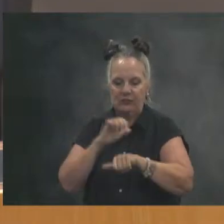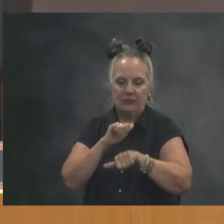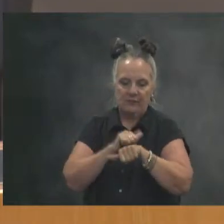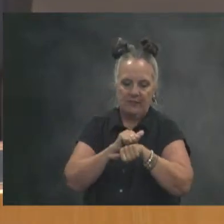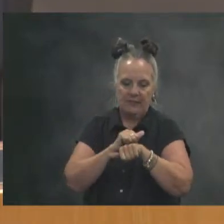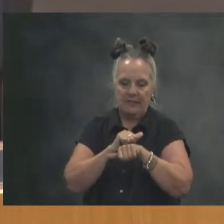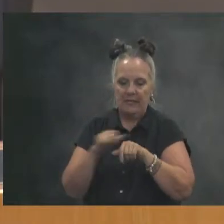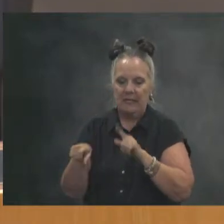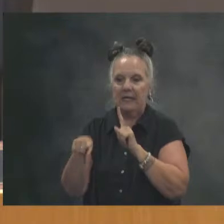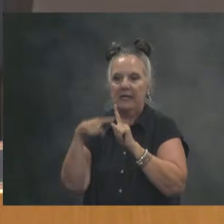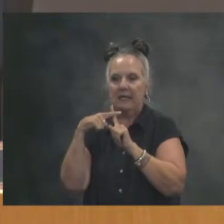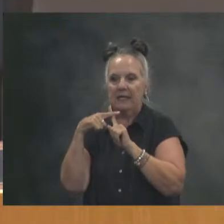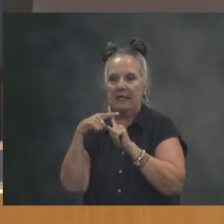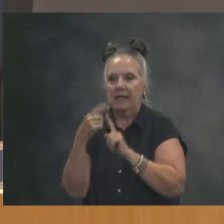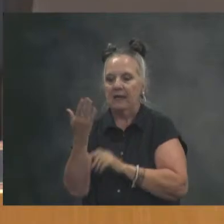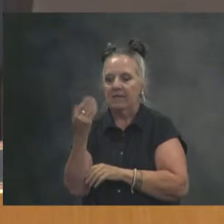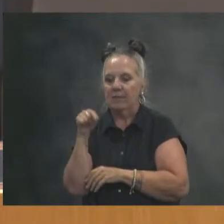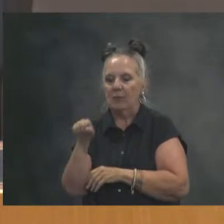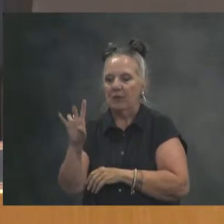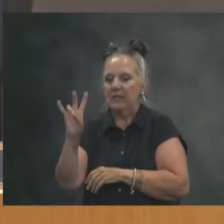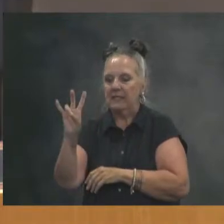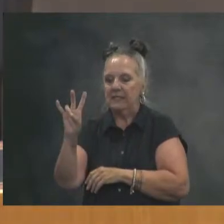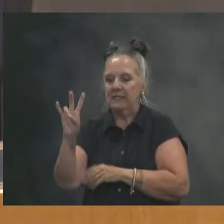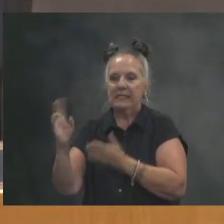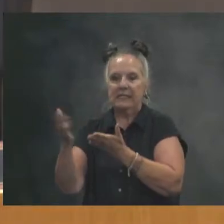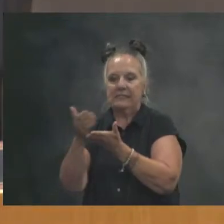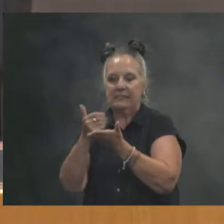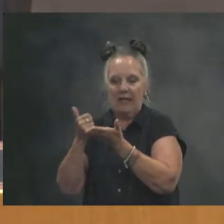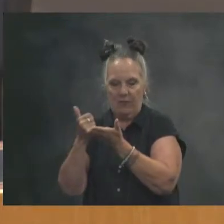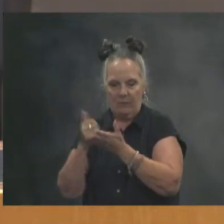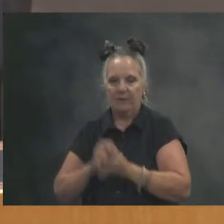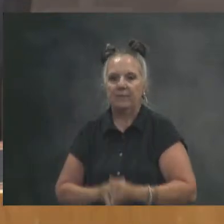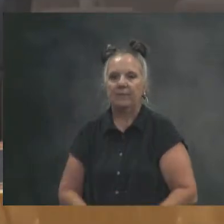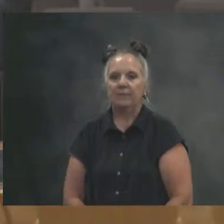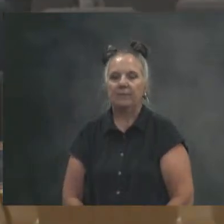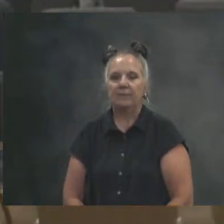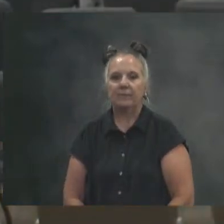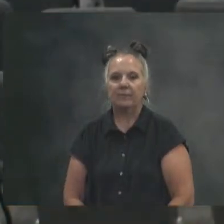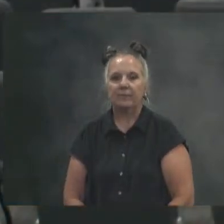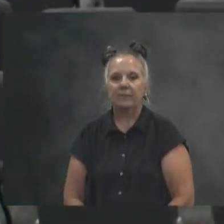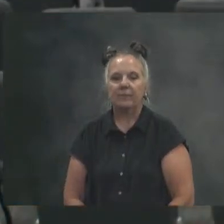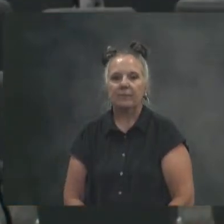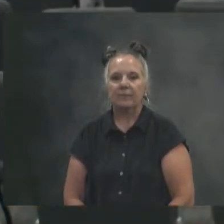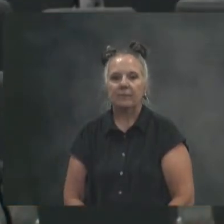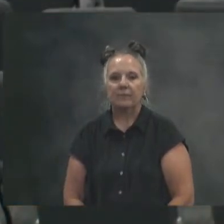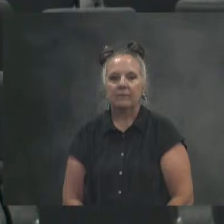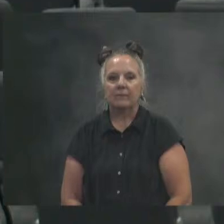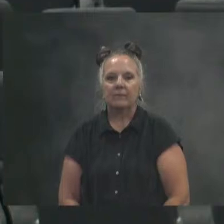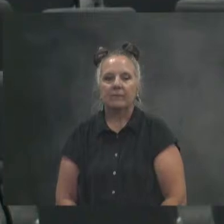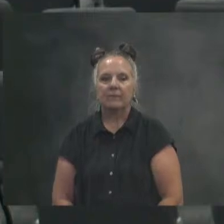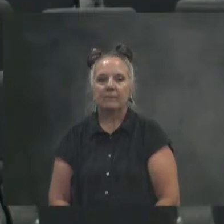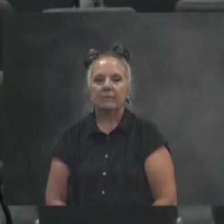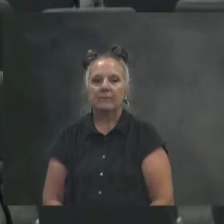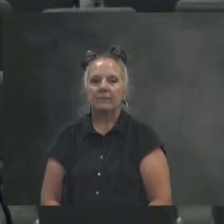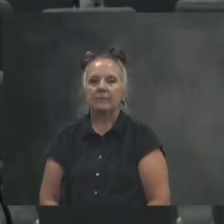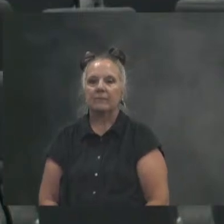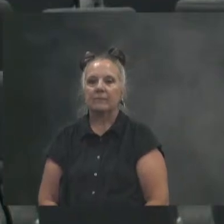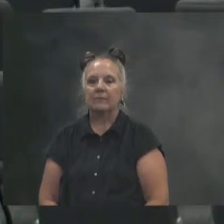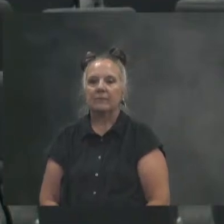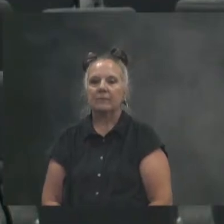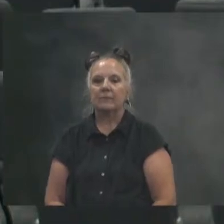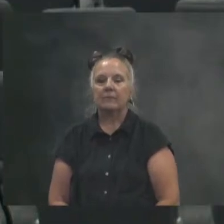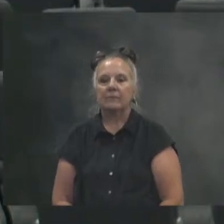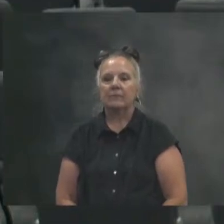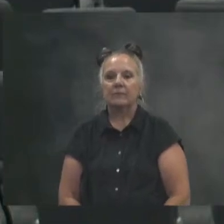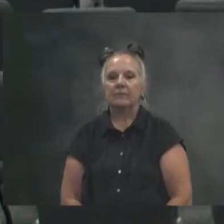and 15.7, Salary Enhancement. Thank you, Mrs. Murray. Is there a second? Second. Thank you, Mr. Bickford.